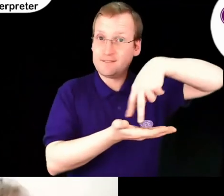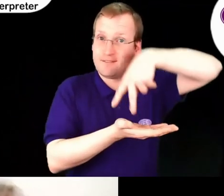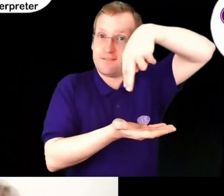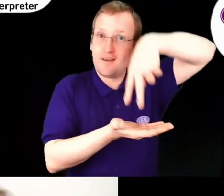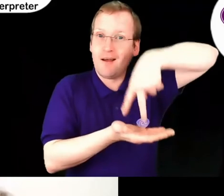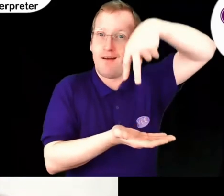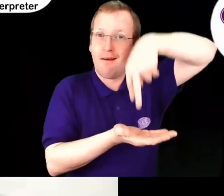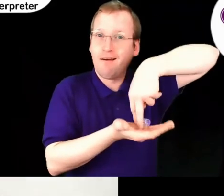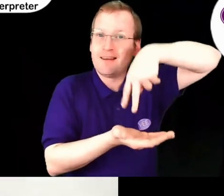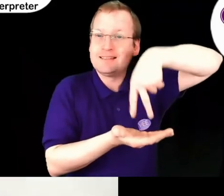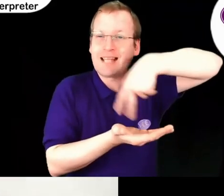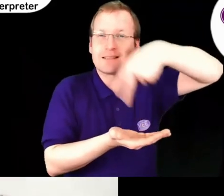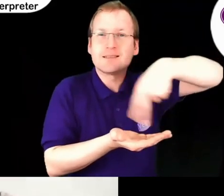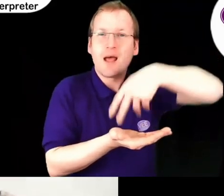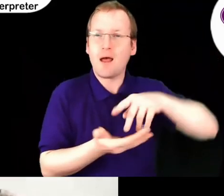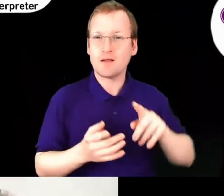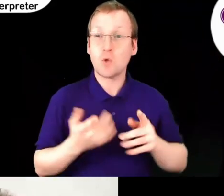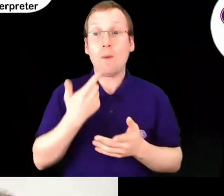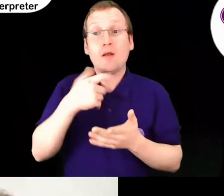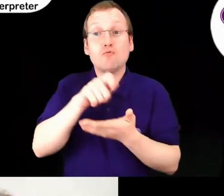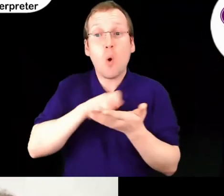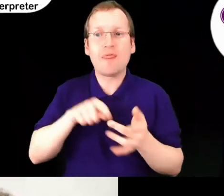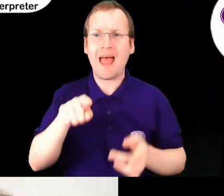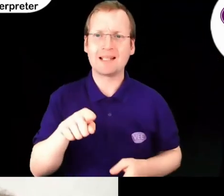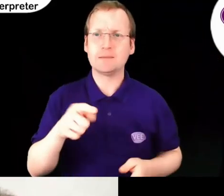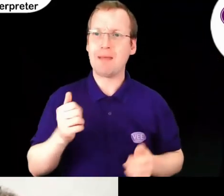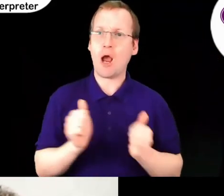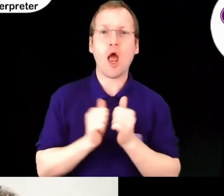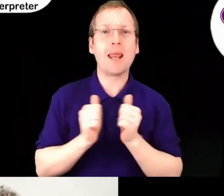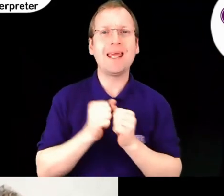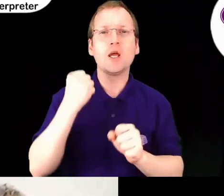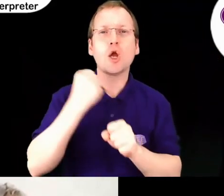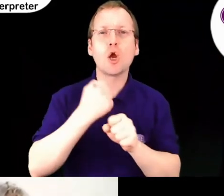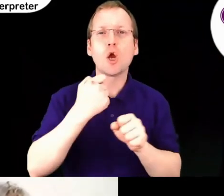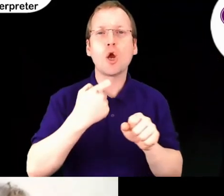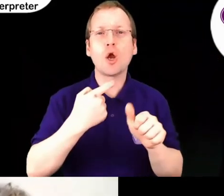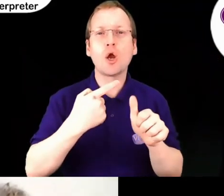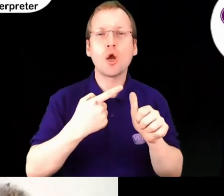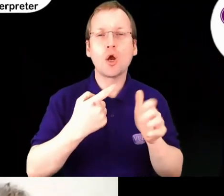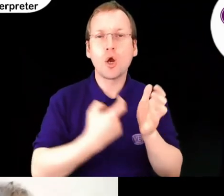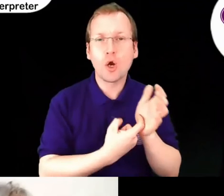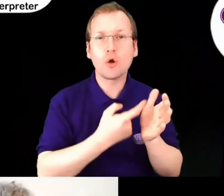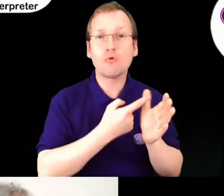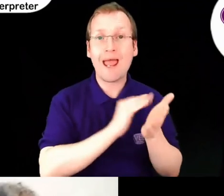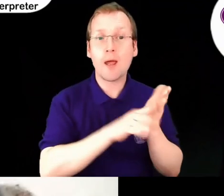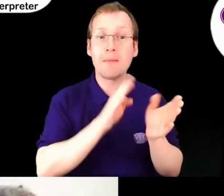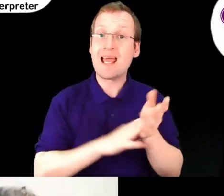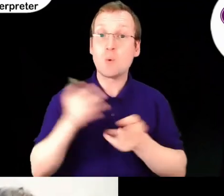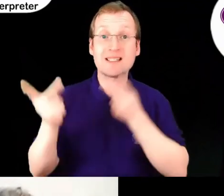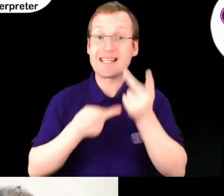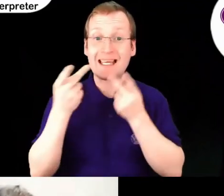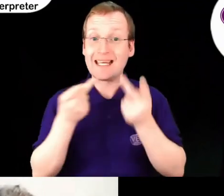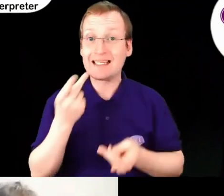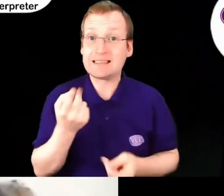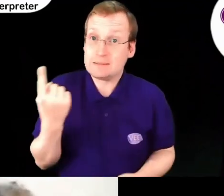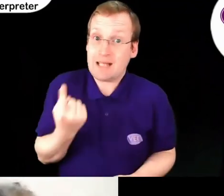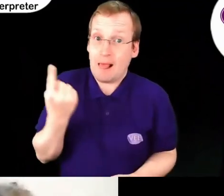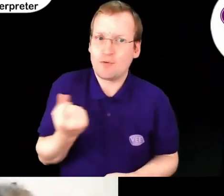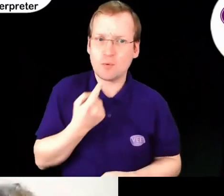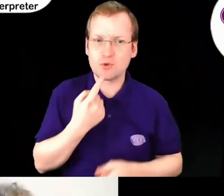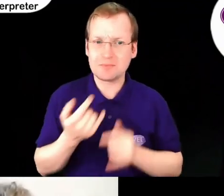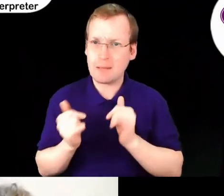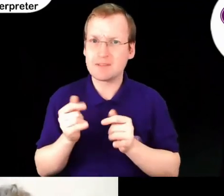Now, when we wrote it, my colleague Graham, he sang it, and he would usually sing. Sometimes